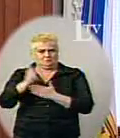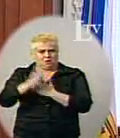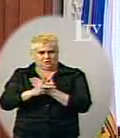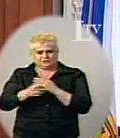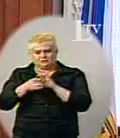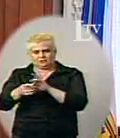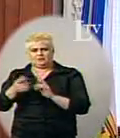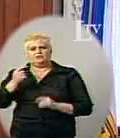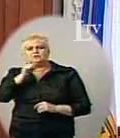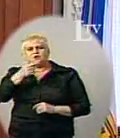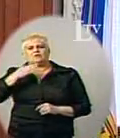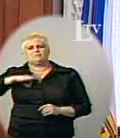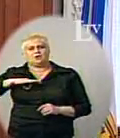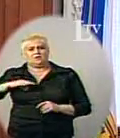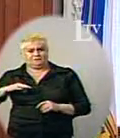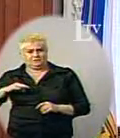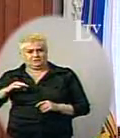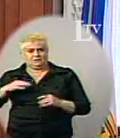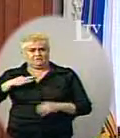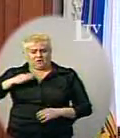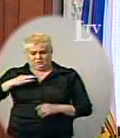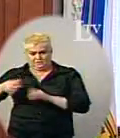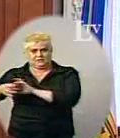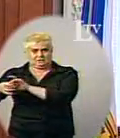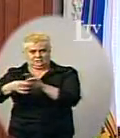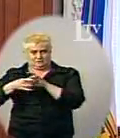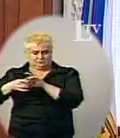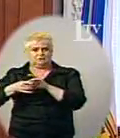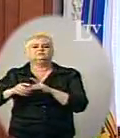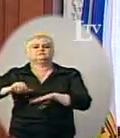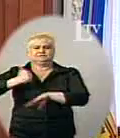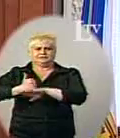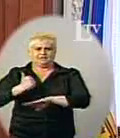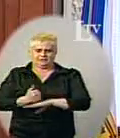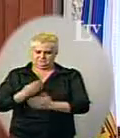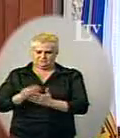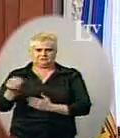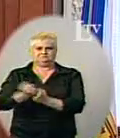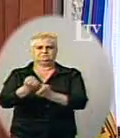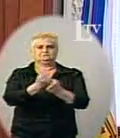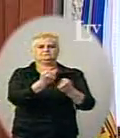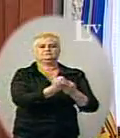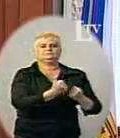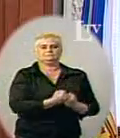sector organizations across the province have been funded.